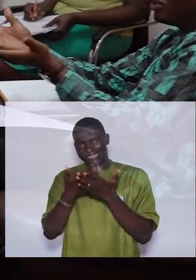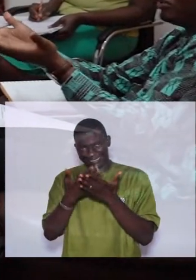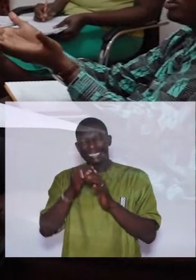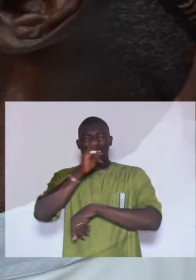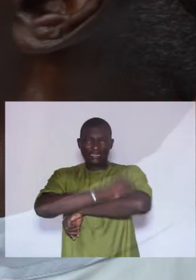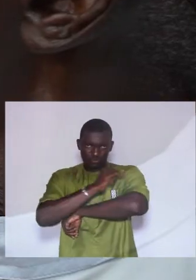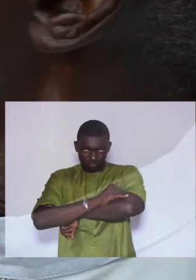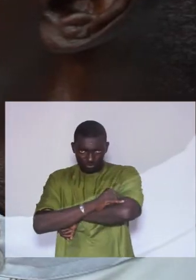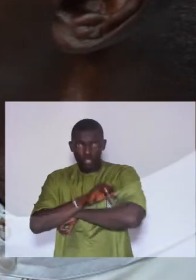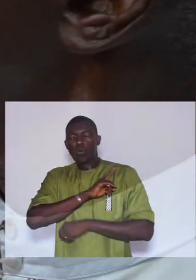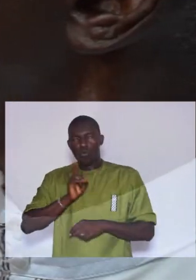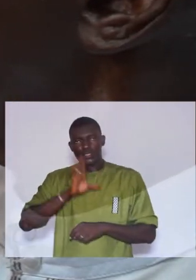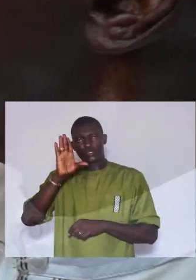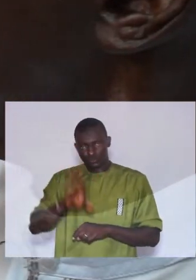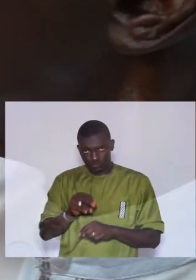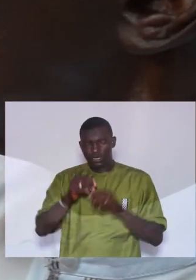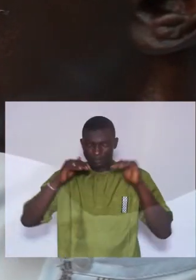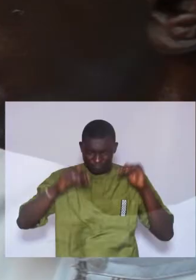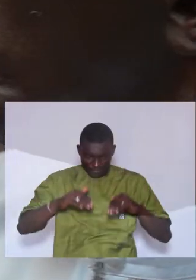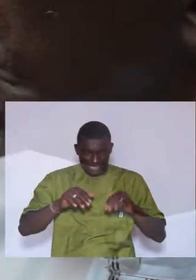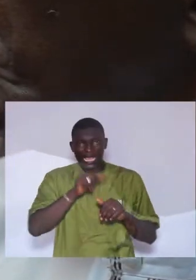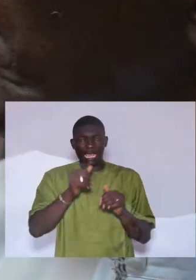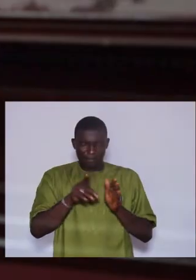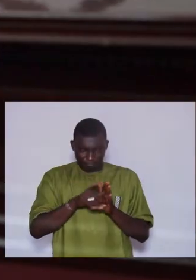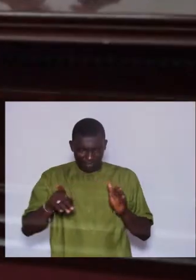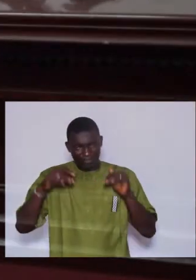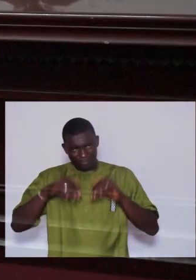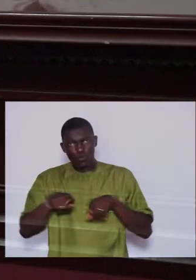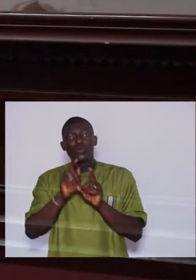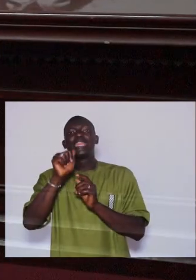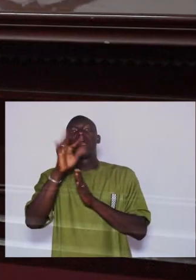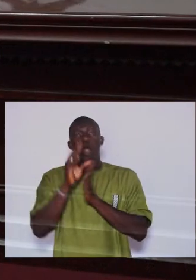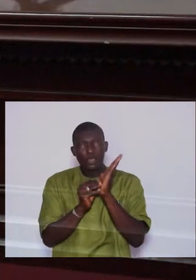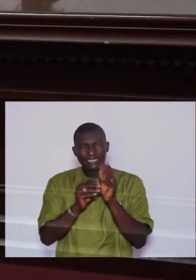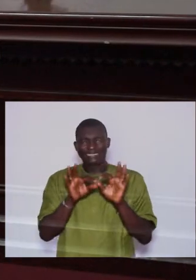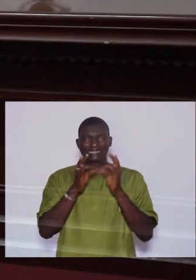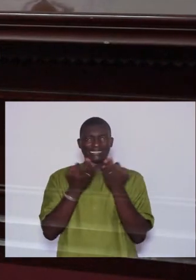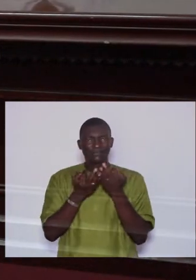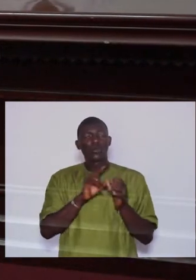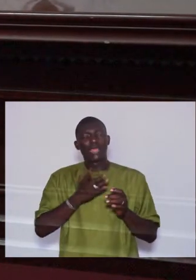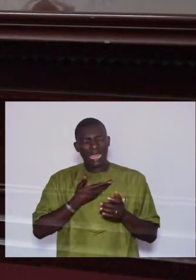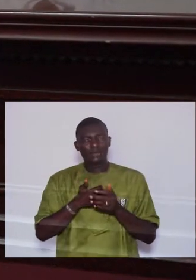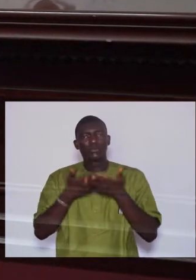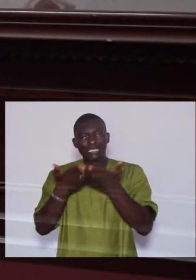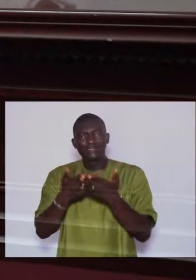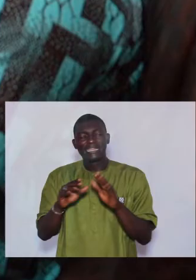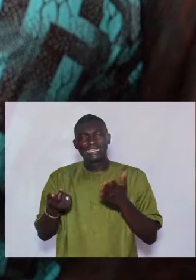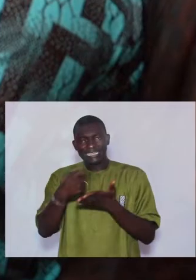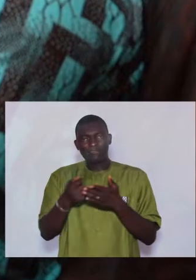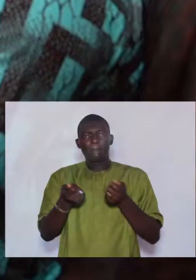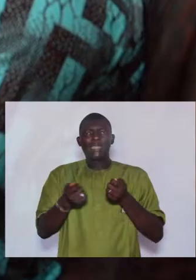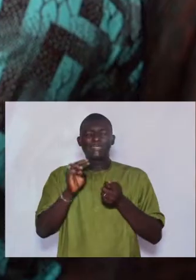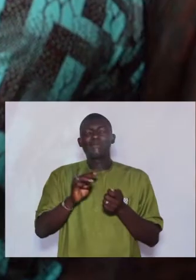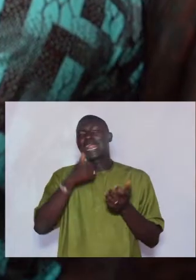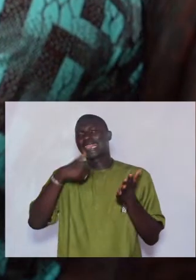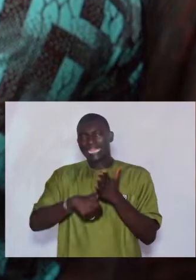we conduct an exit meeting or closing meeting with the auditee, issue the draft management letter, update and submit the